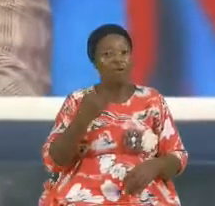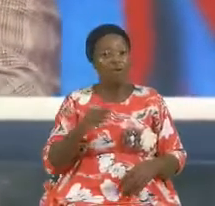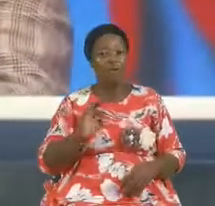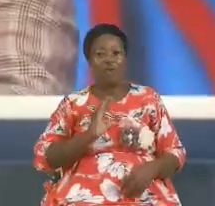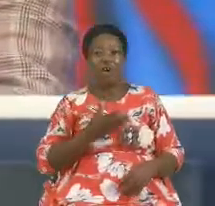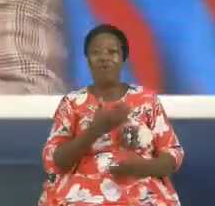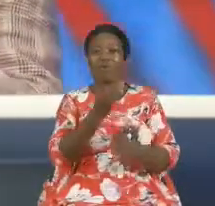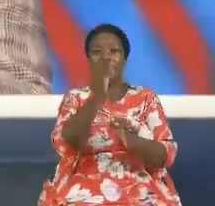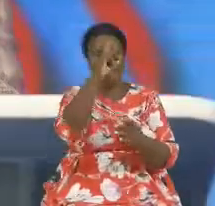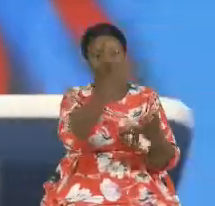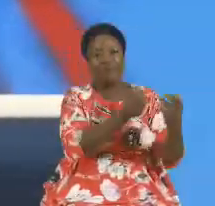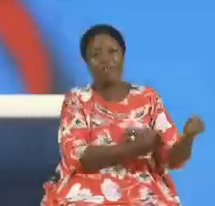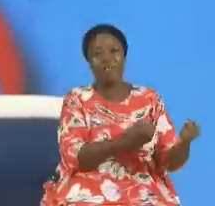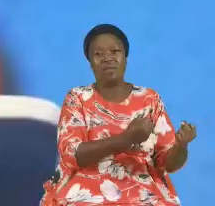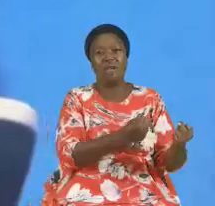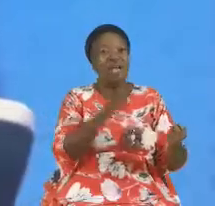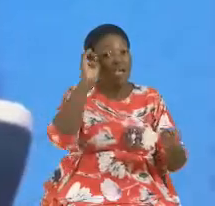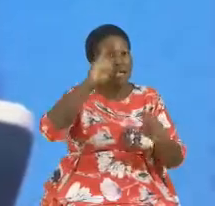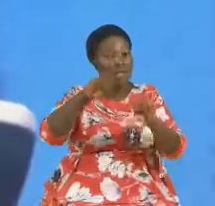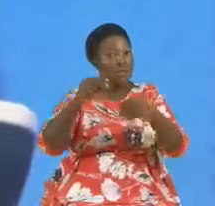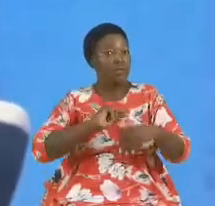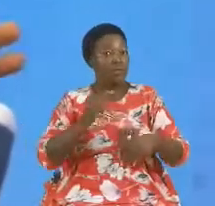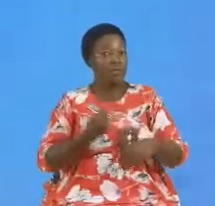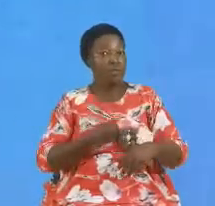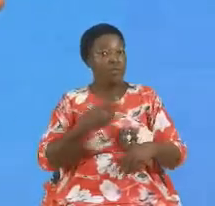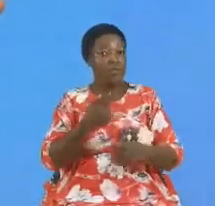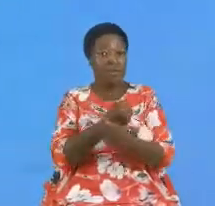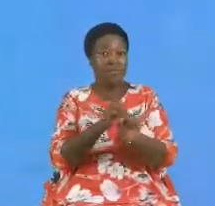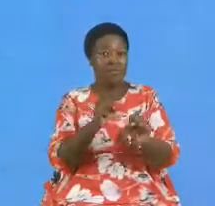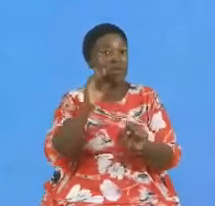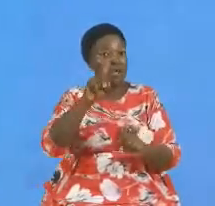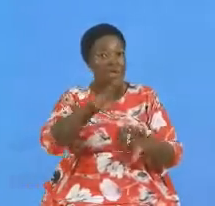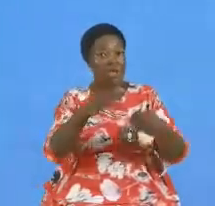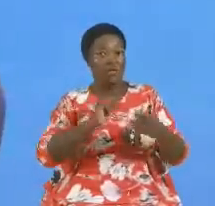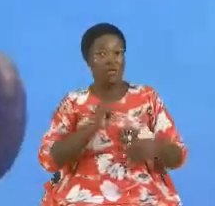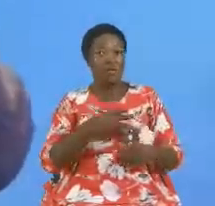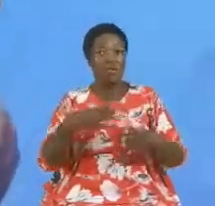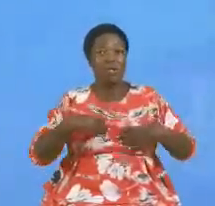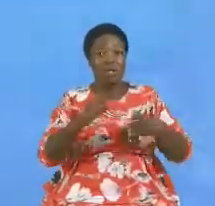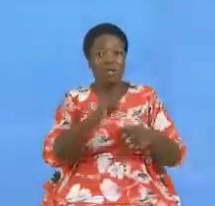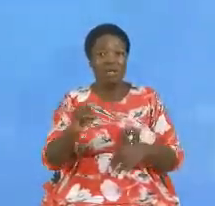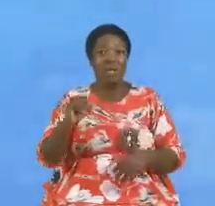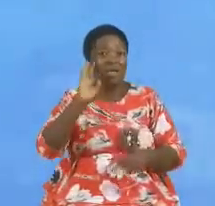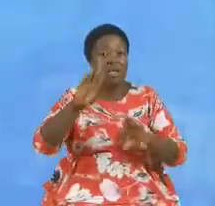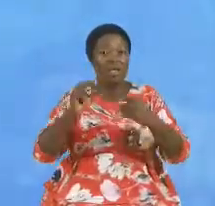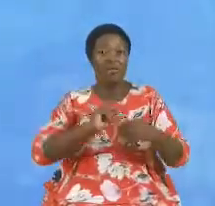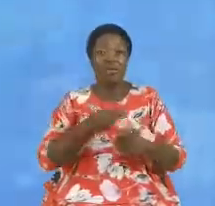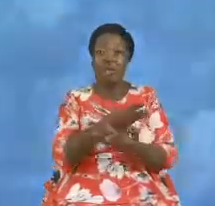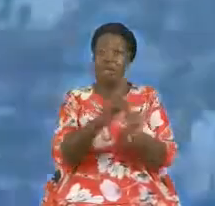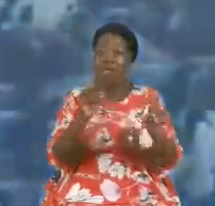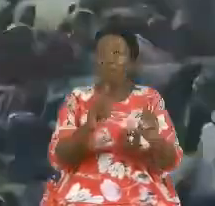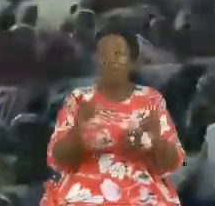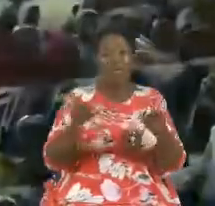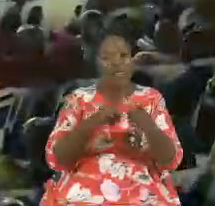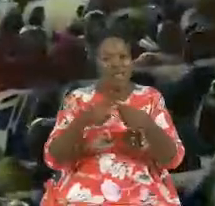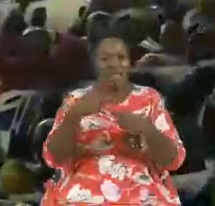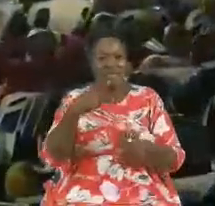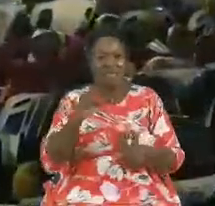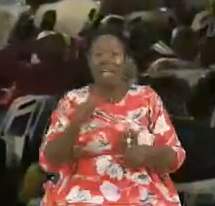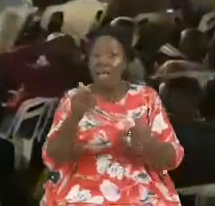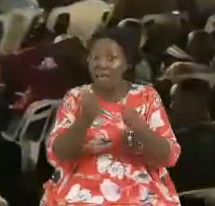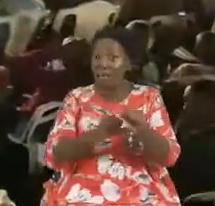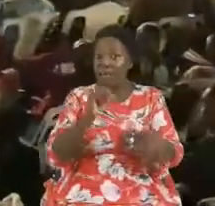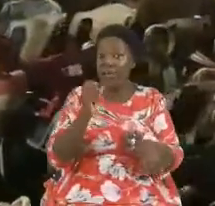the author and the finisher of our faith. He gave us the salvation. He gave us the healing.